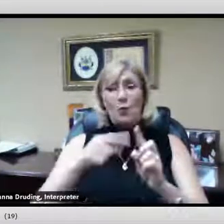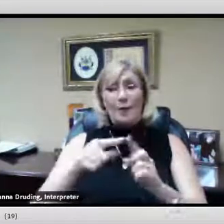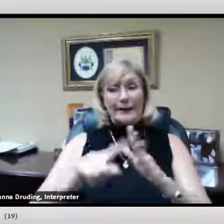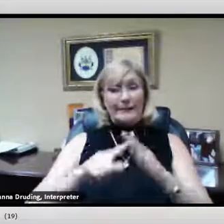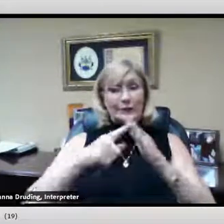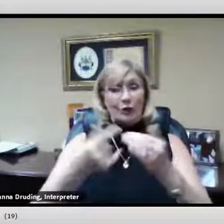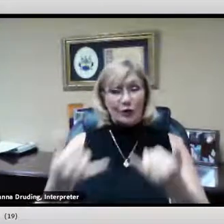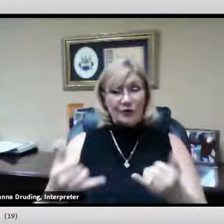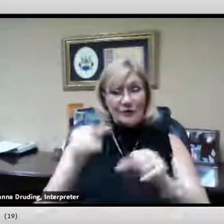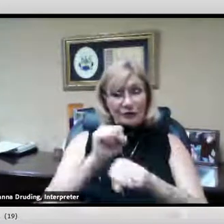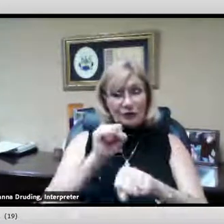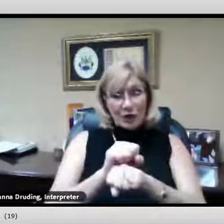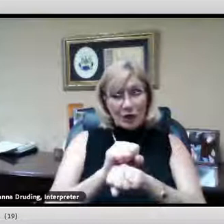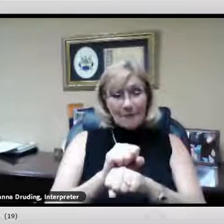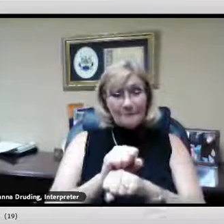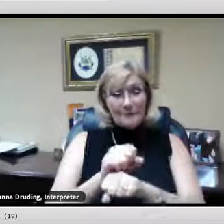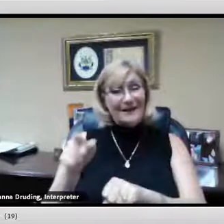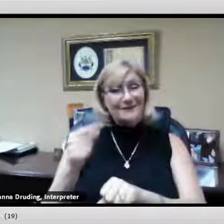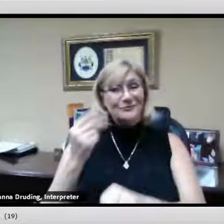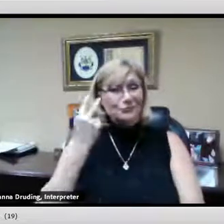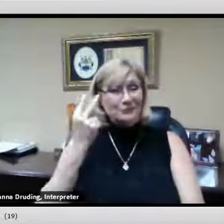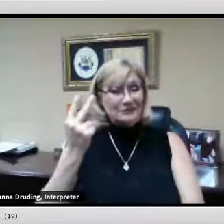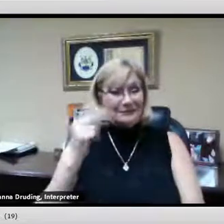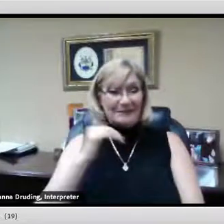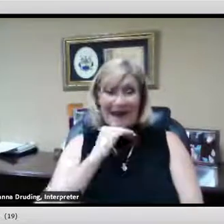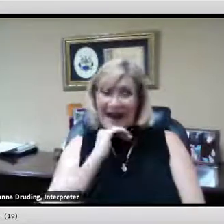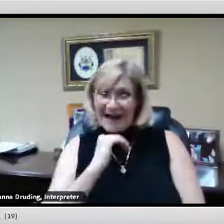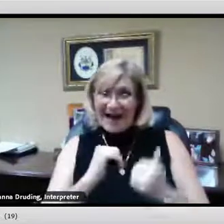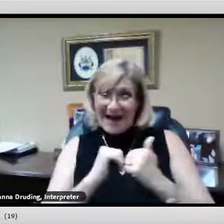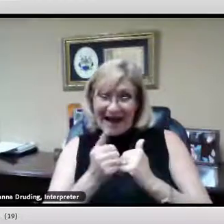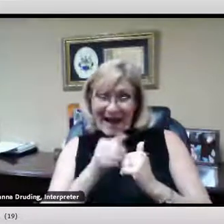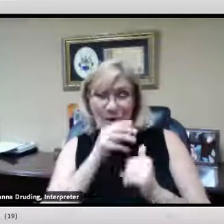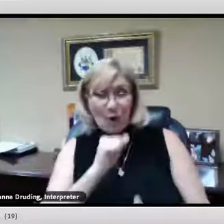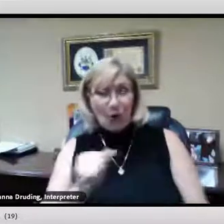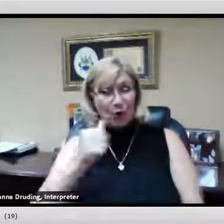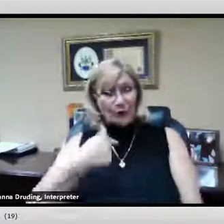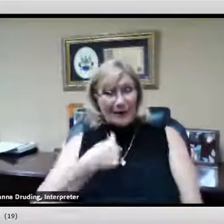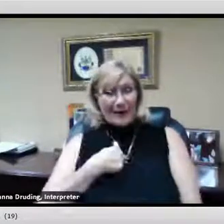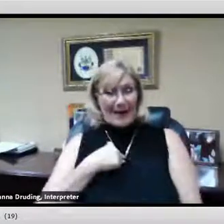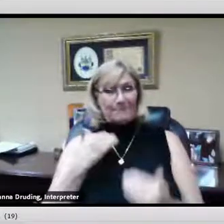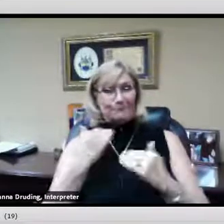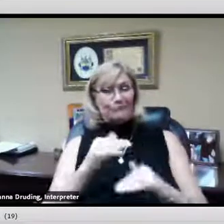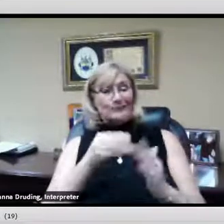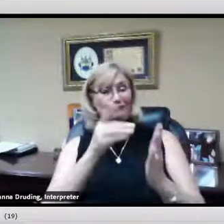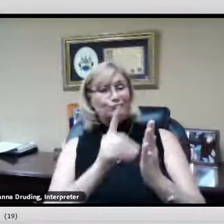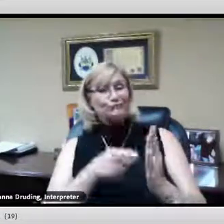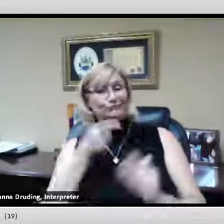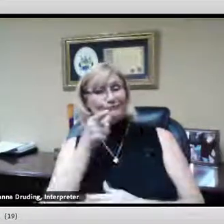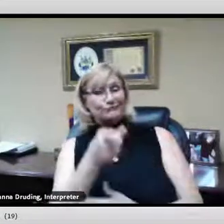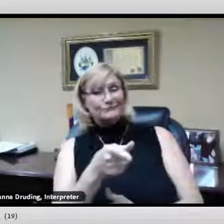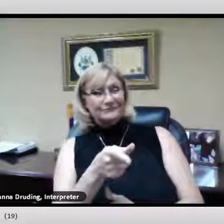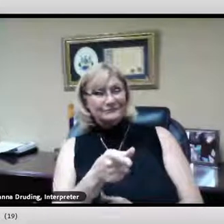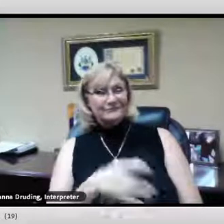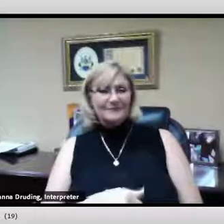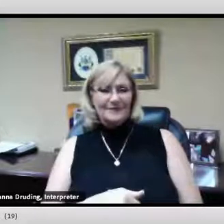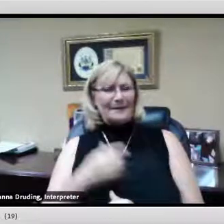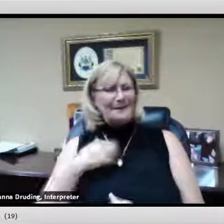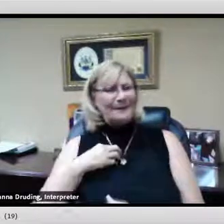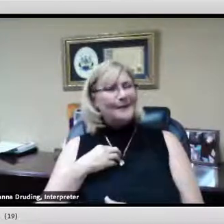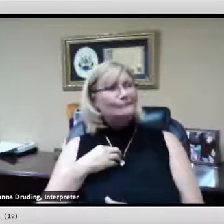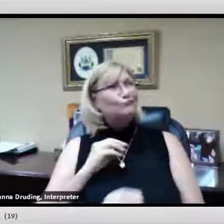this job. And you'll see how old I am based on these descriptions, but I